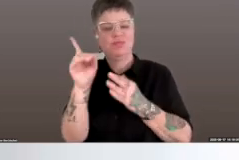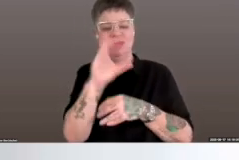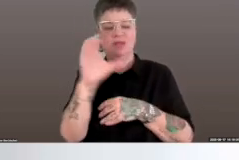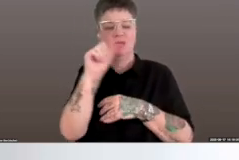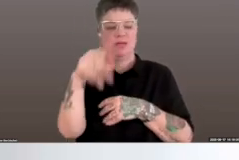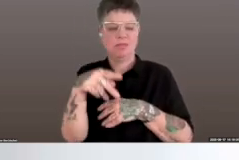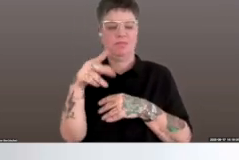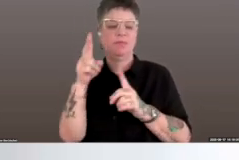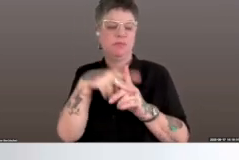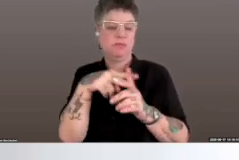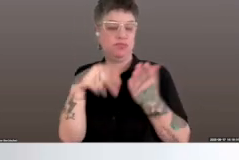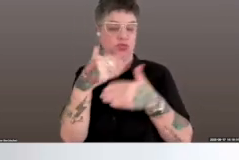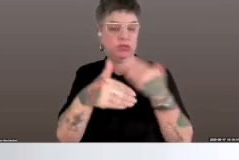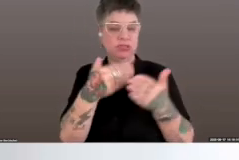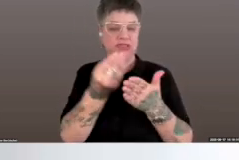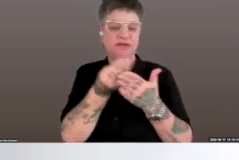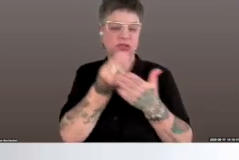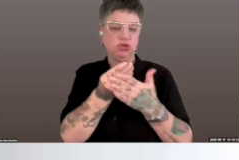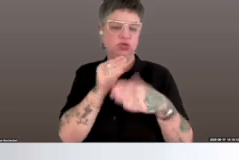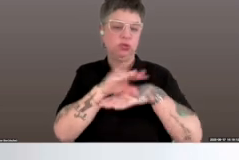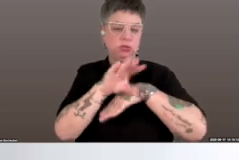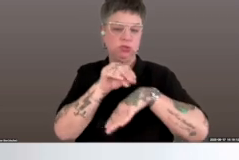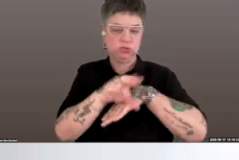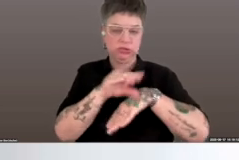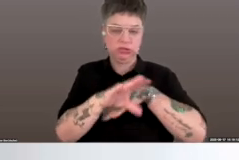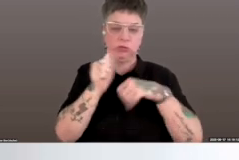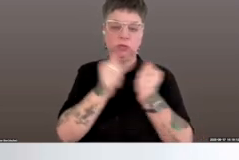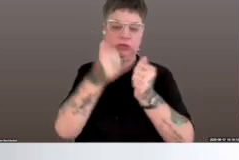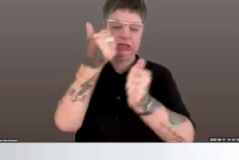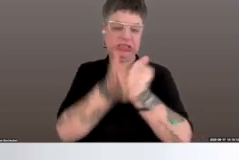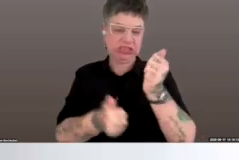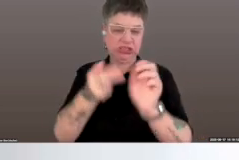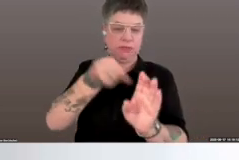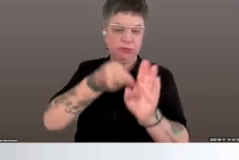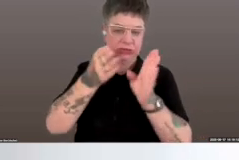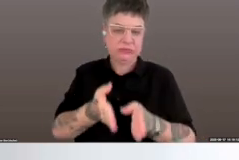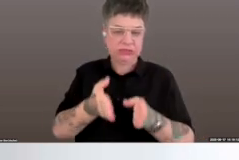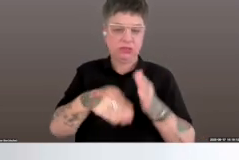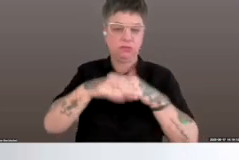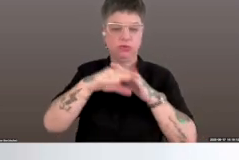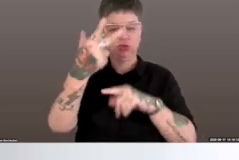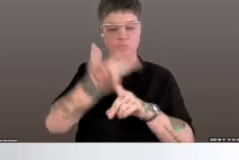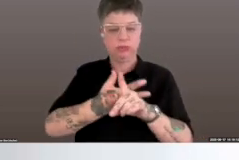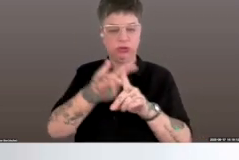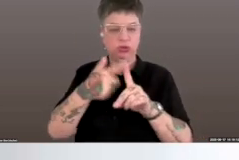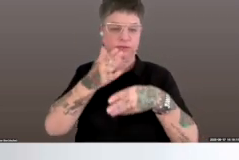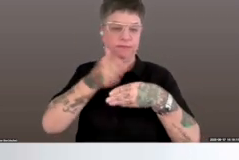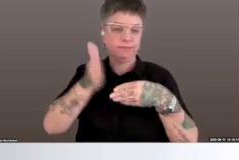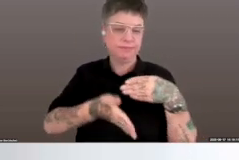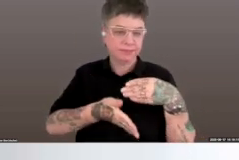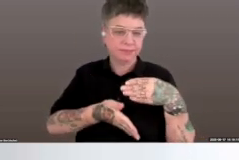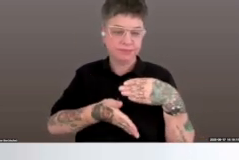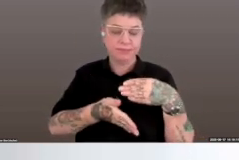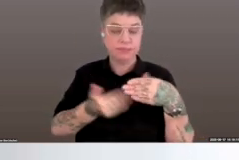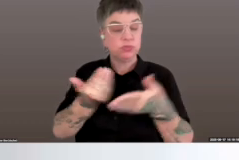application process, there is financial counseling that is conducted with participants that could potentially take up to 3 months to complete. There are no